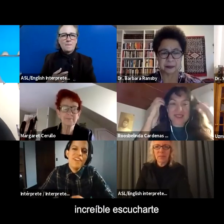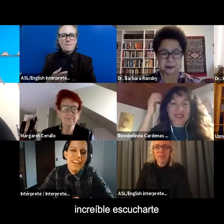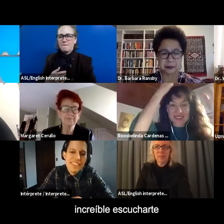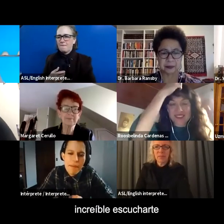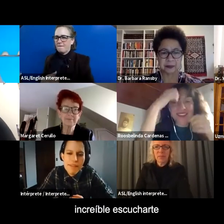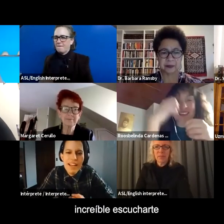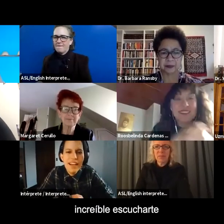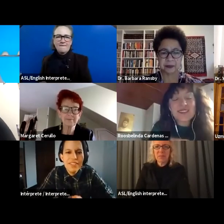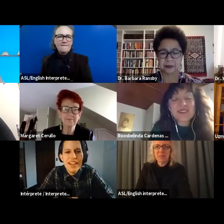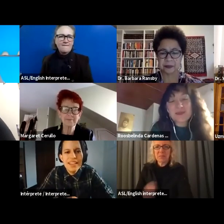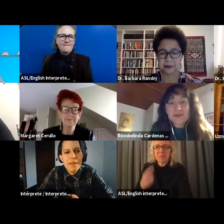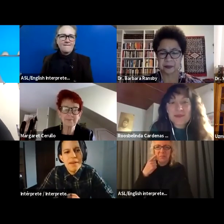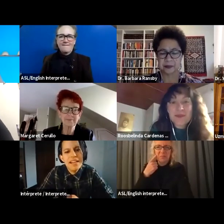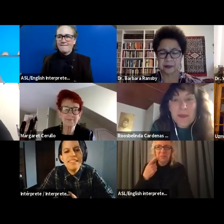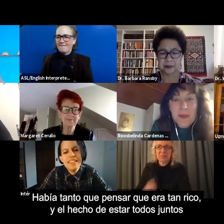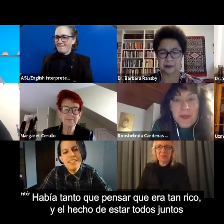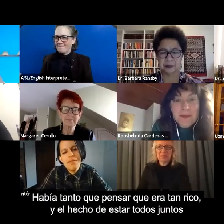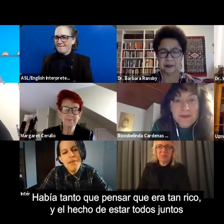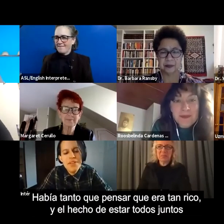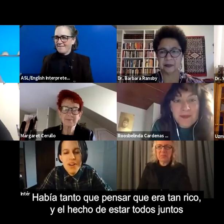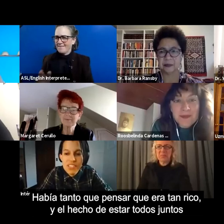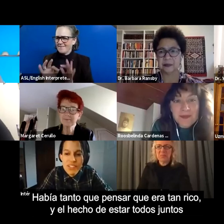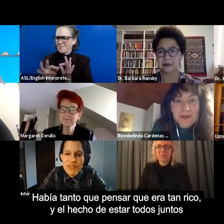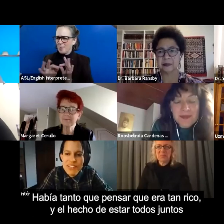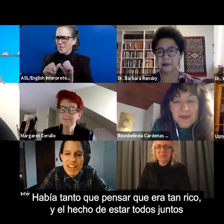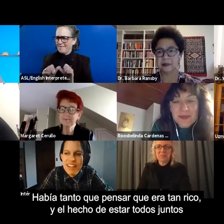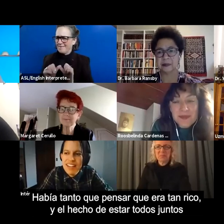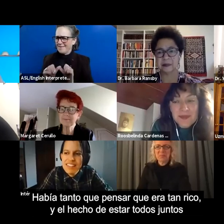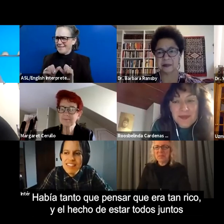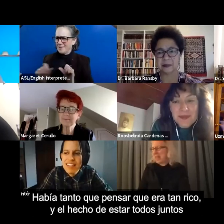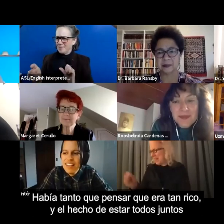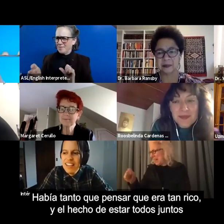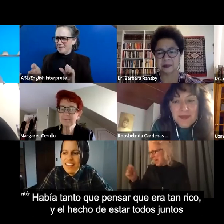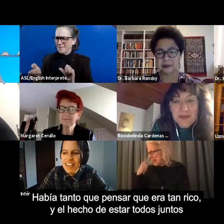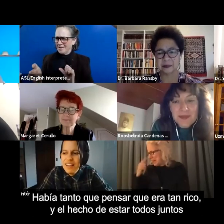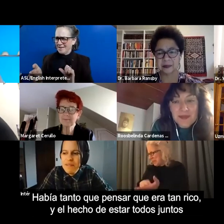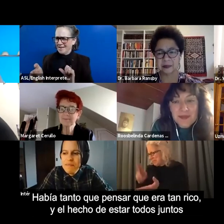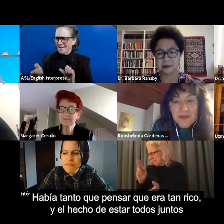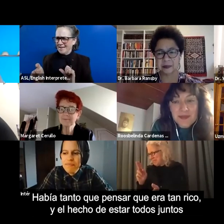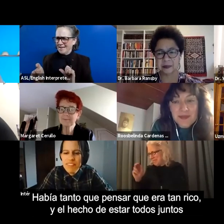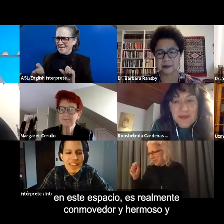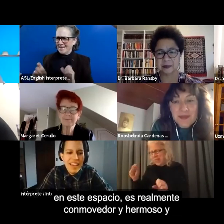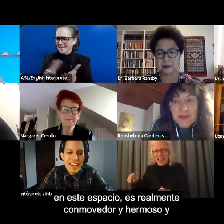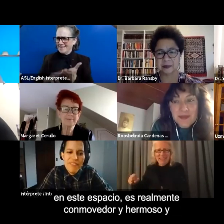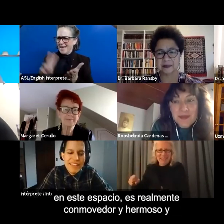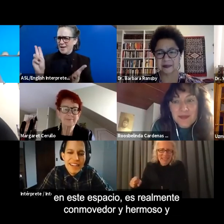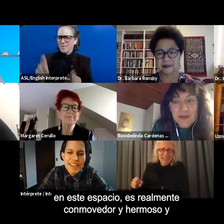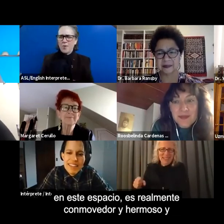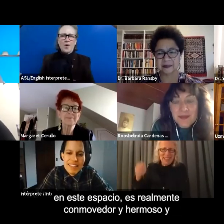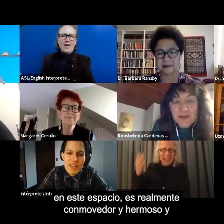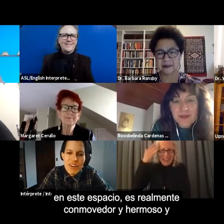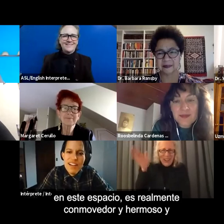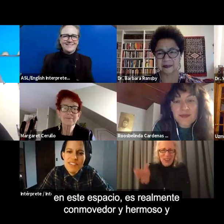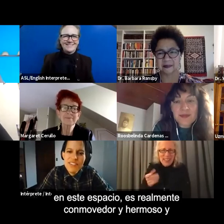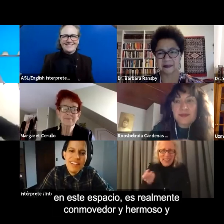amazing to hear you. So much to think on. It was just so rich. And the fact that we were all together in this space is just